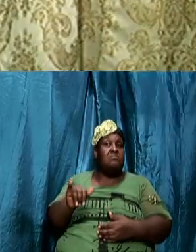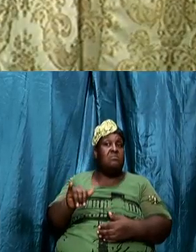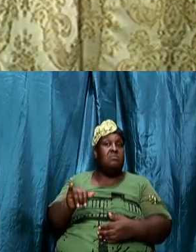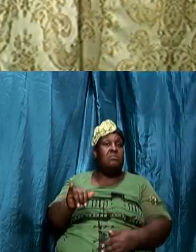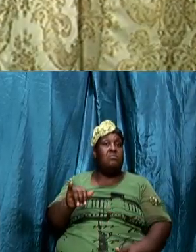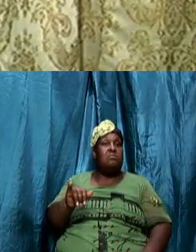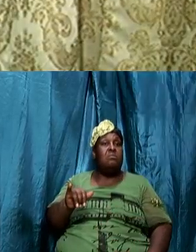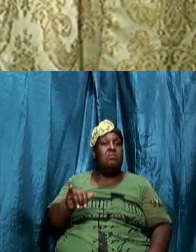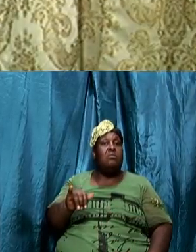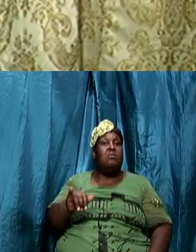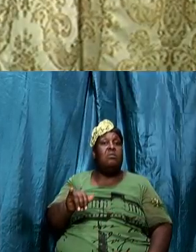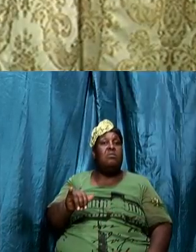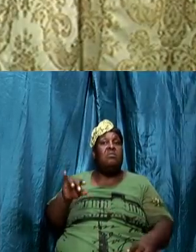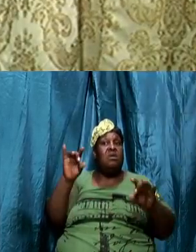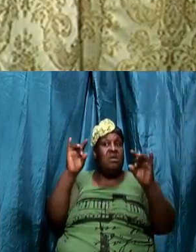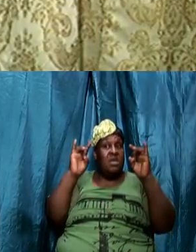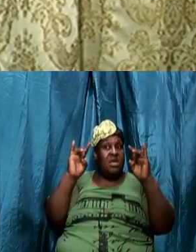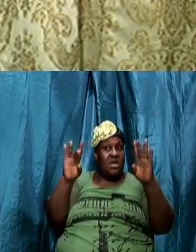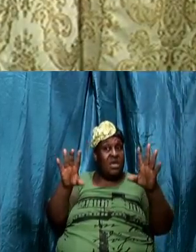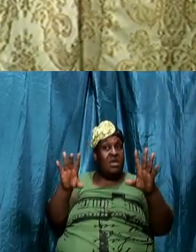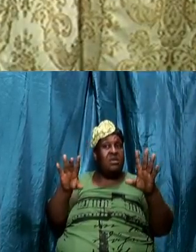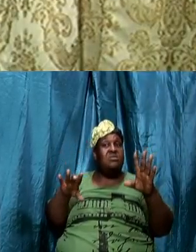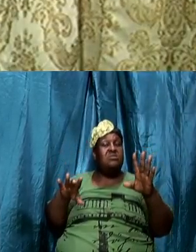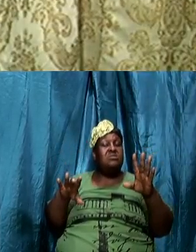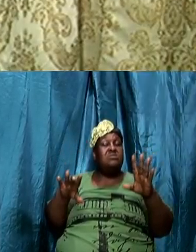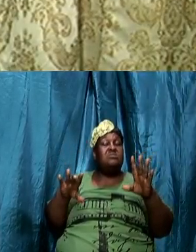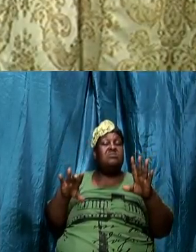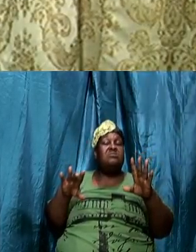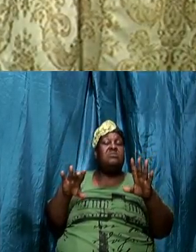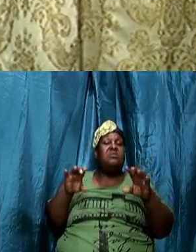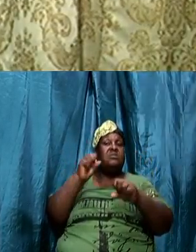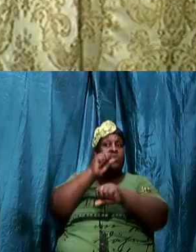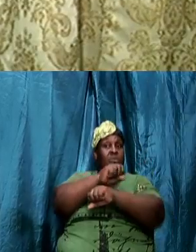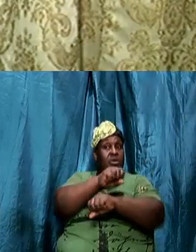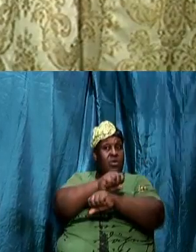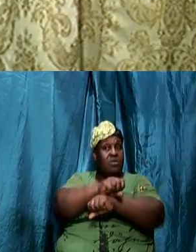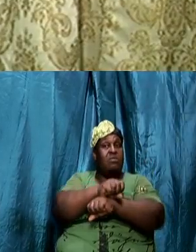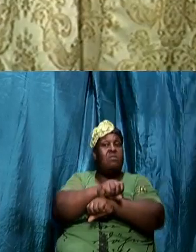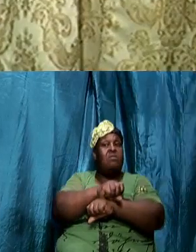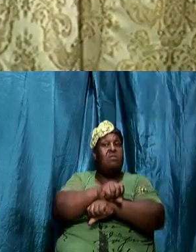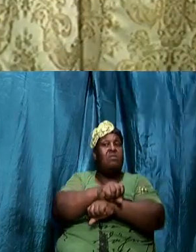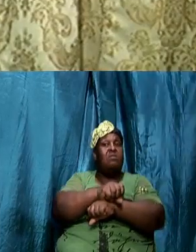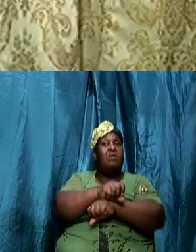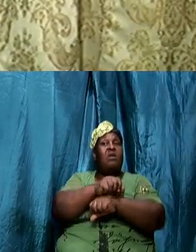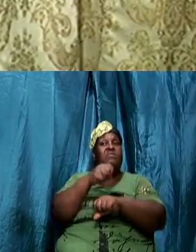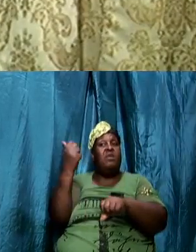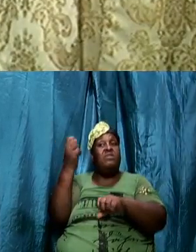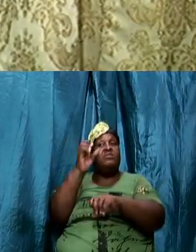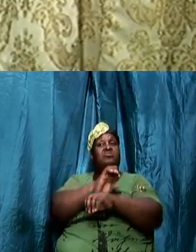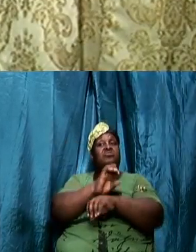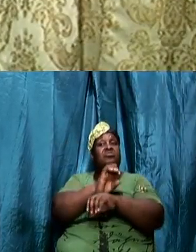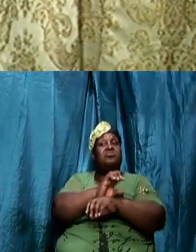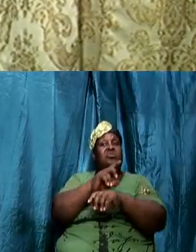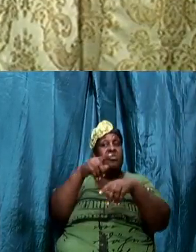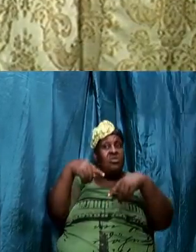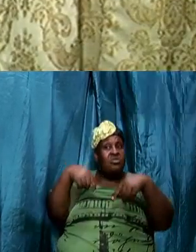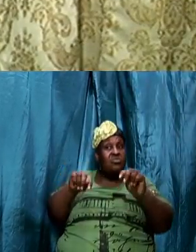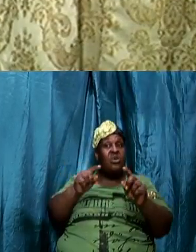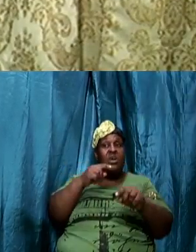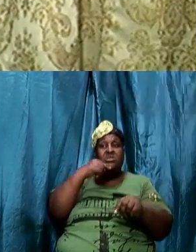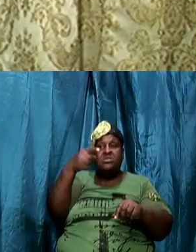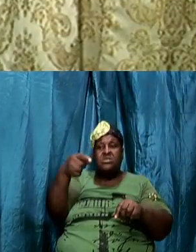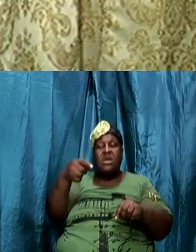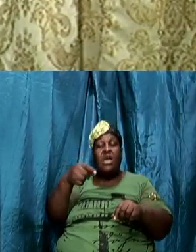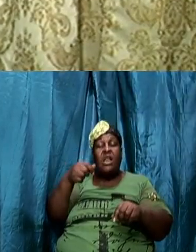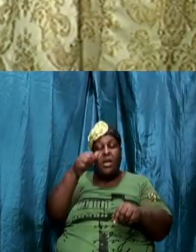Sorry. They hated the deeds of the Nicolaitans, who try to convince men to get involved